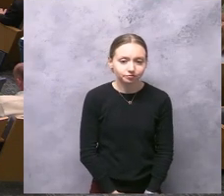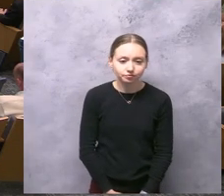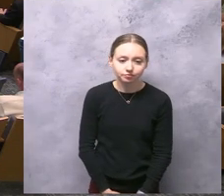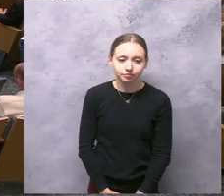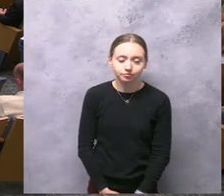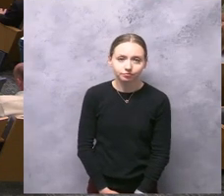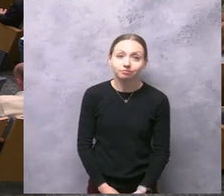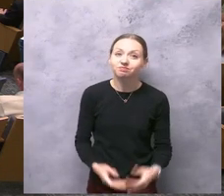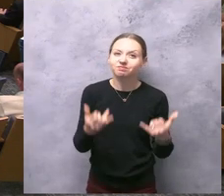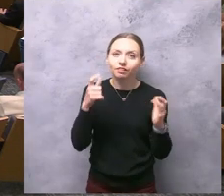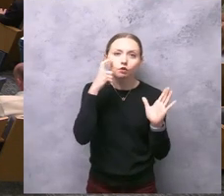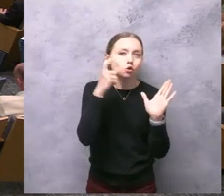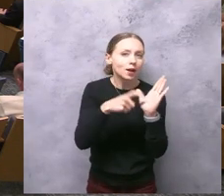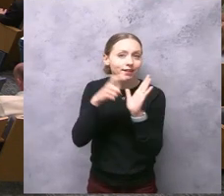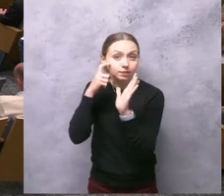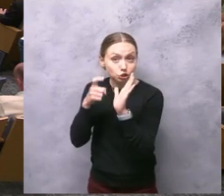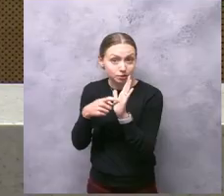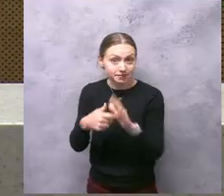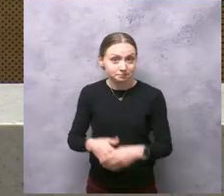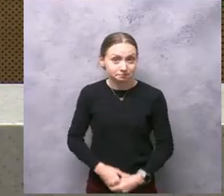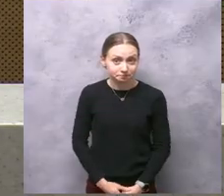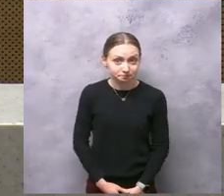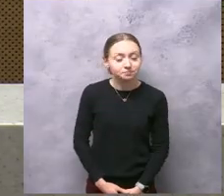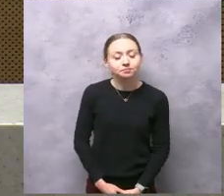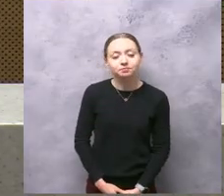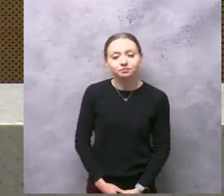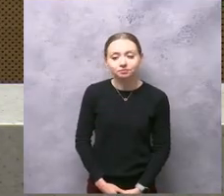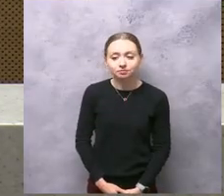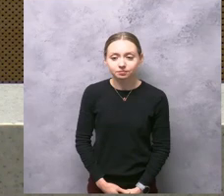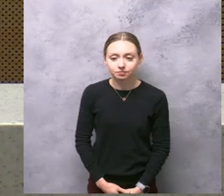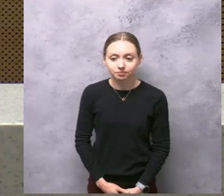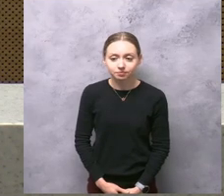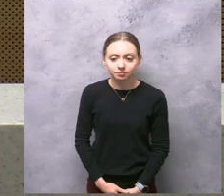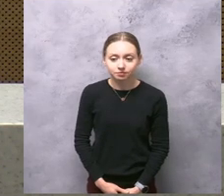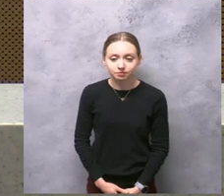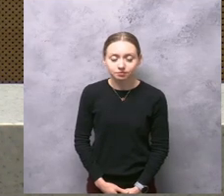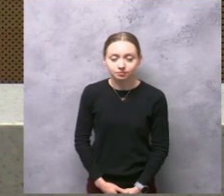And now for recognitions. I would ask if you could please